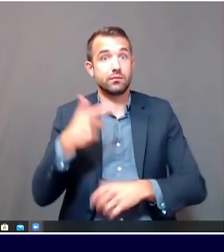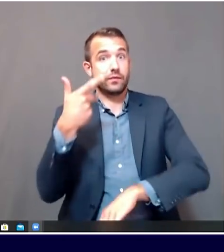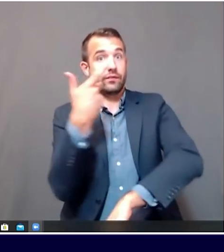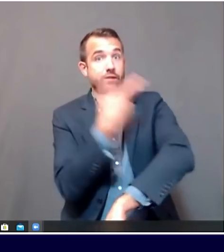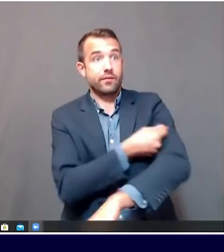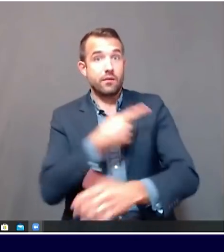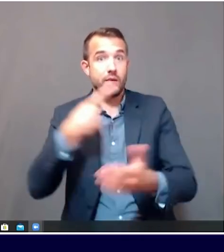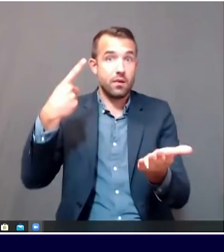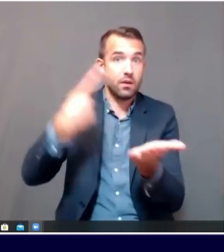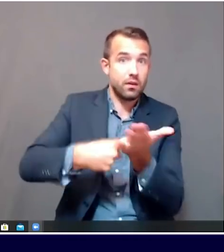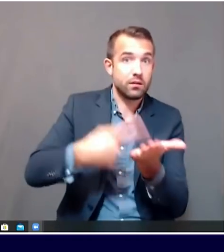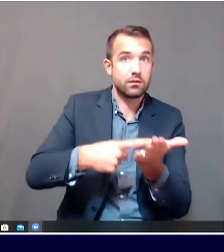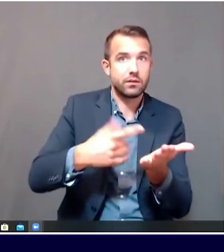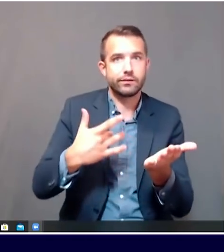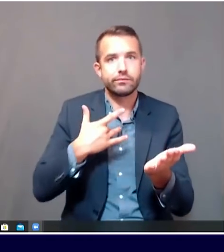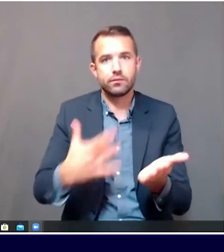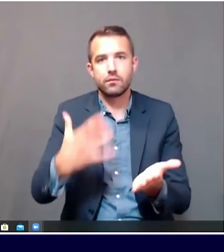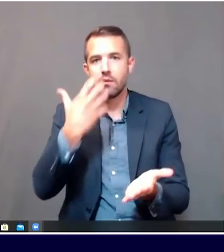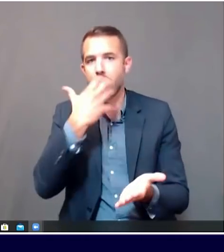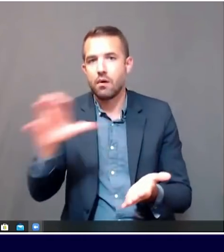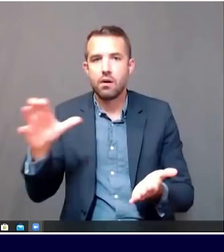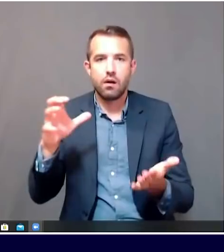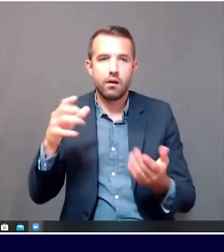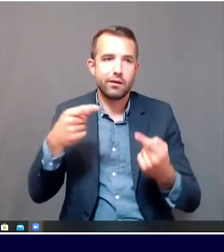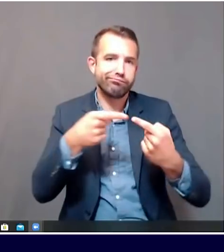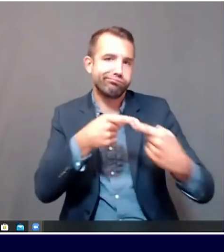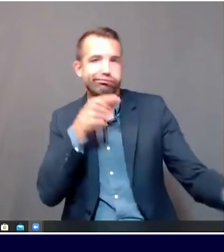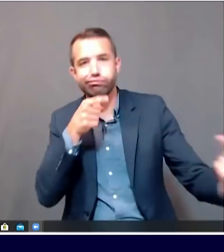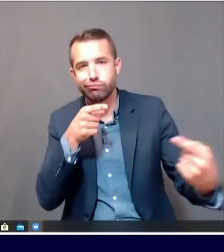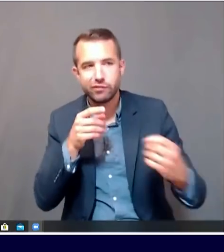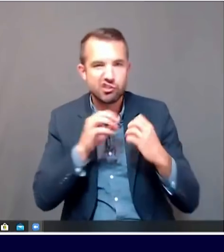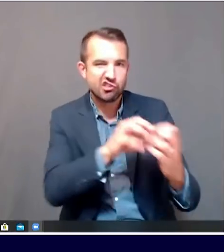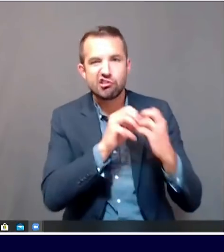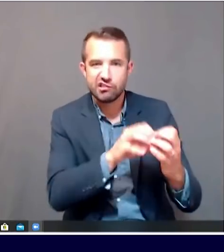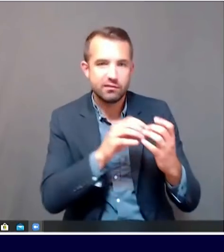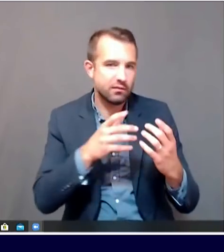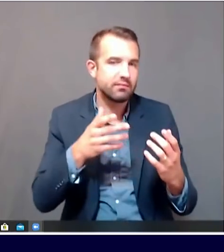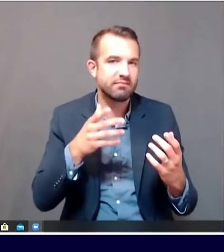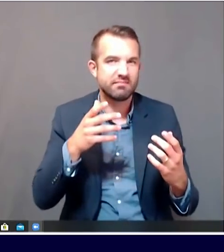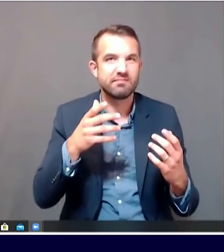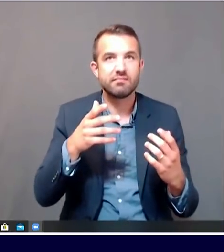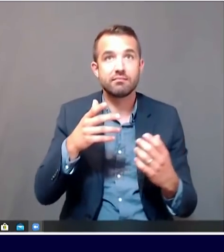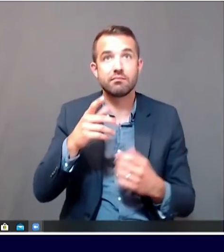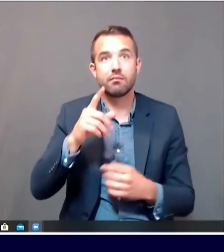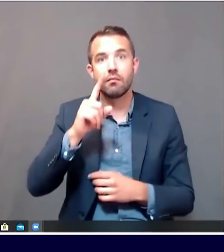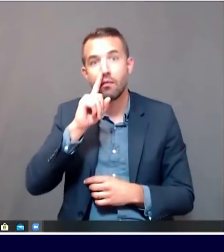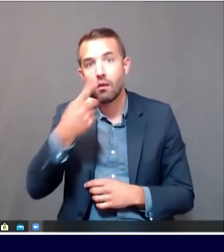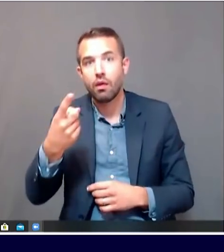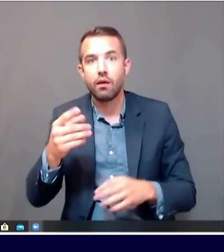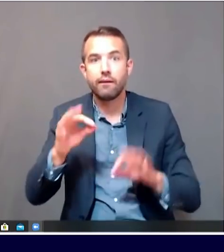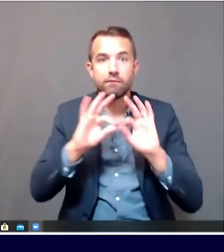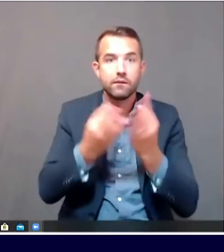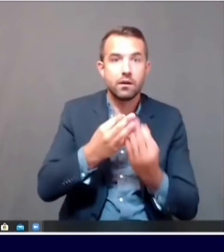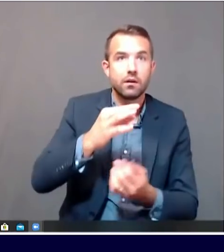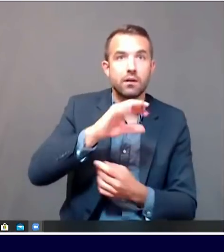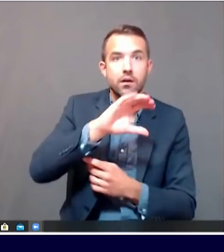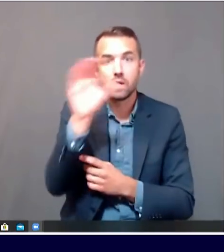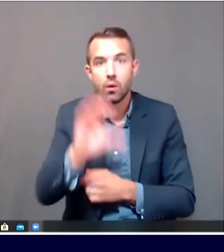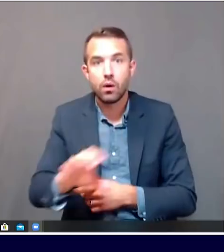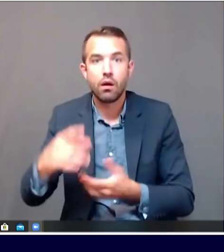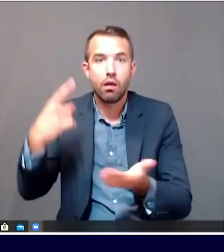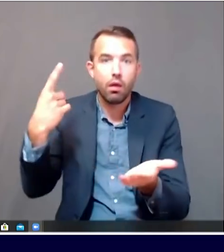emotions. If you ever want to liven up a boring family Zoom chat, start talking about